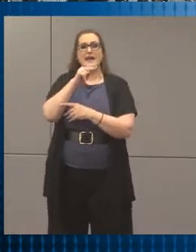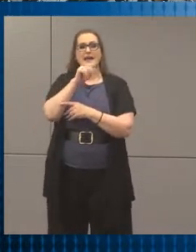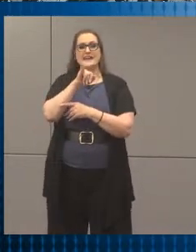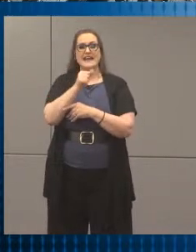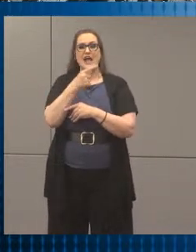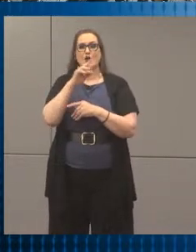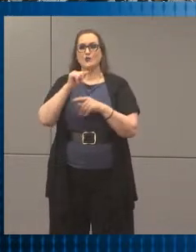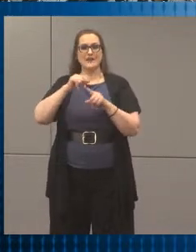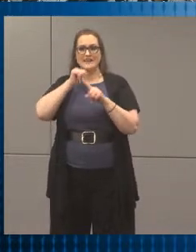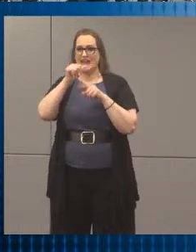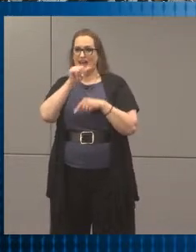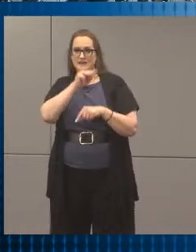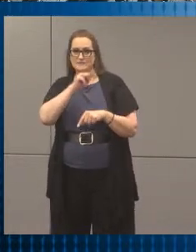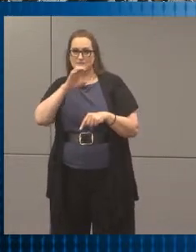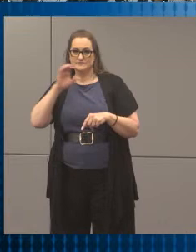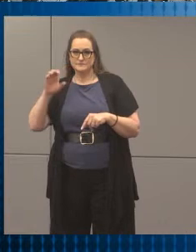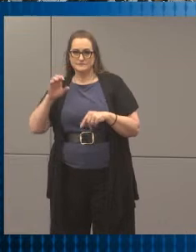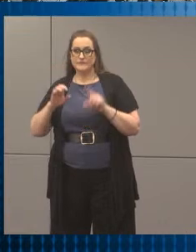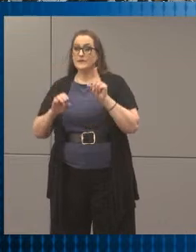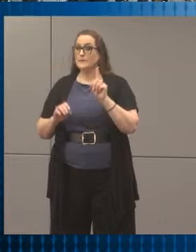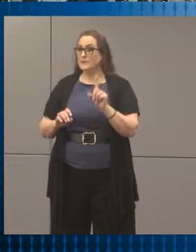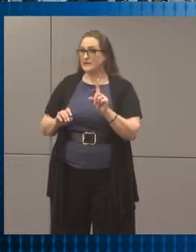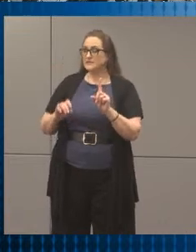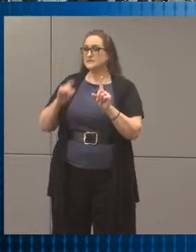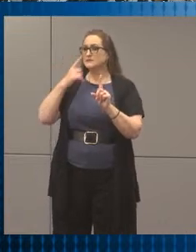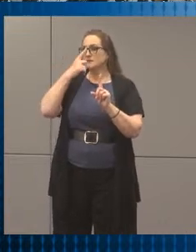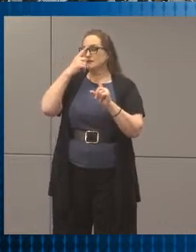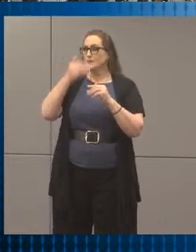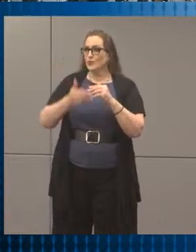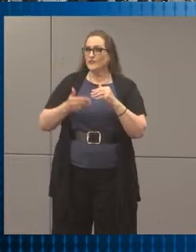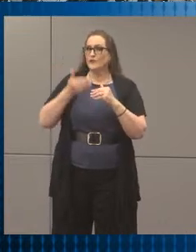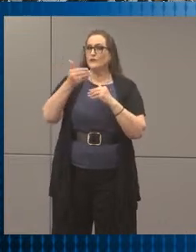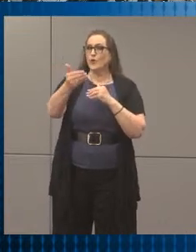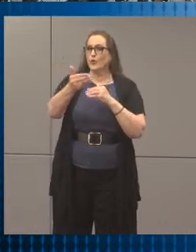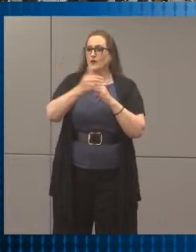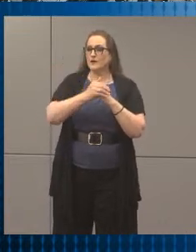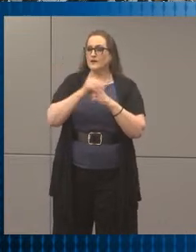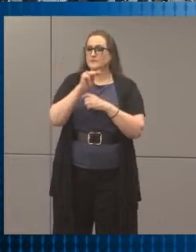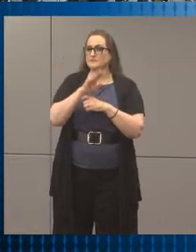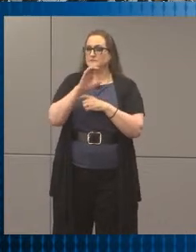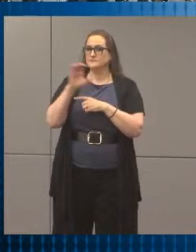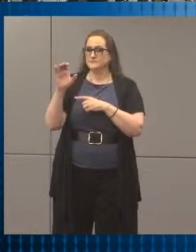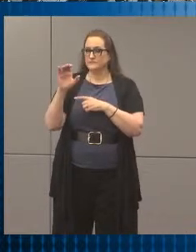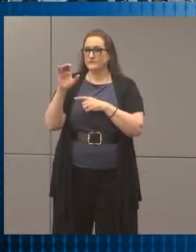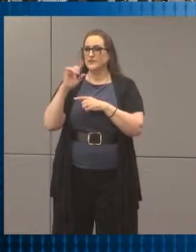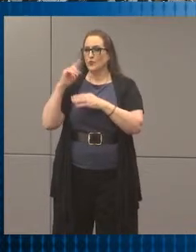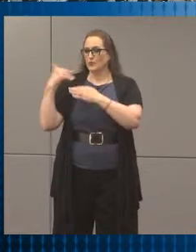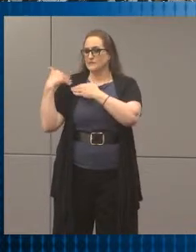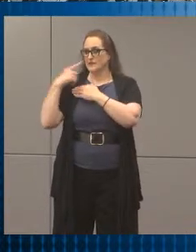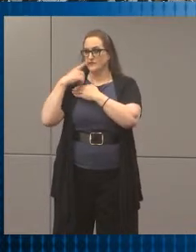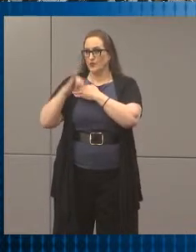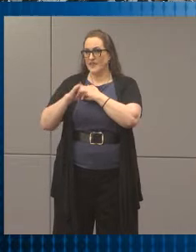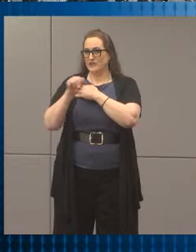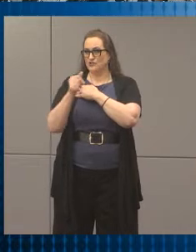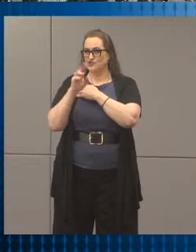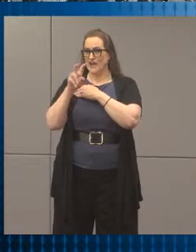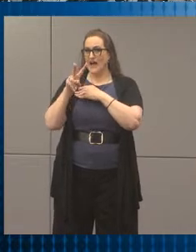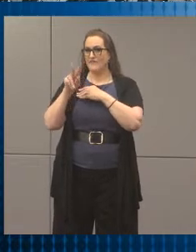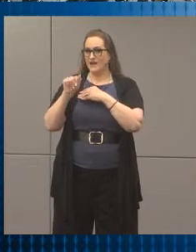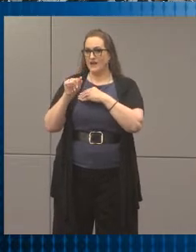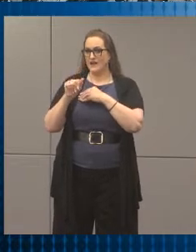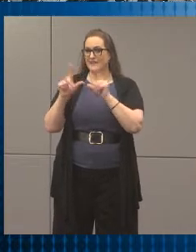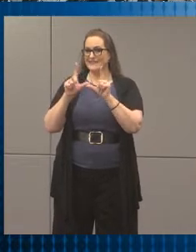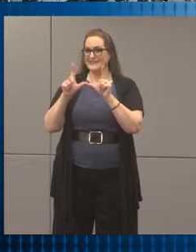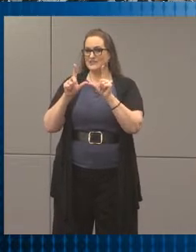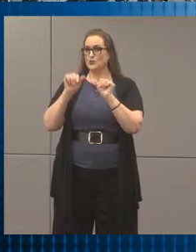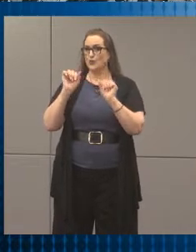Mott Community College. But moving forward, Mott Community College is responsible for that Java license. So